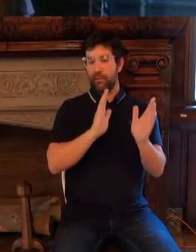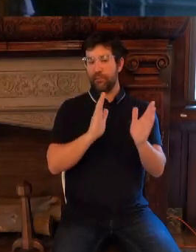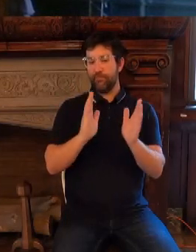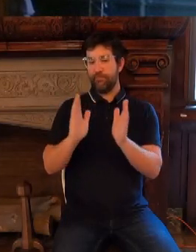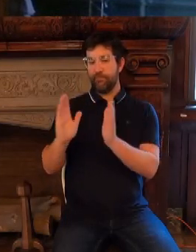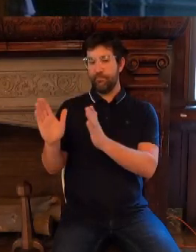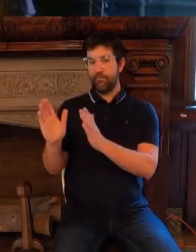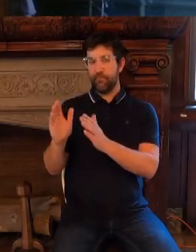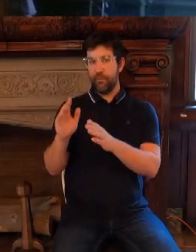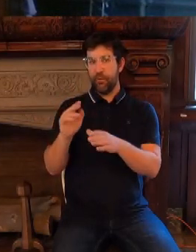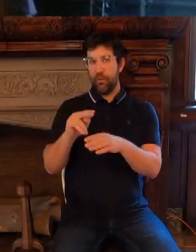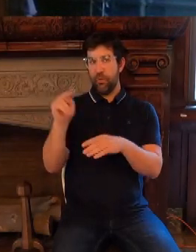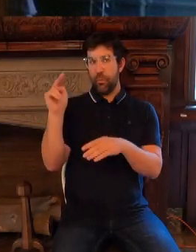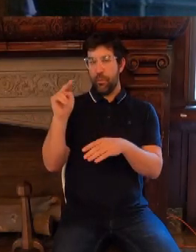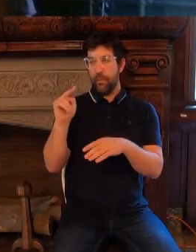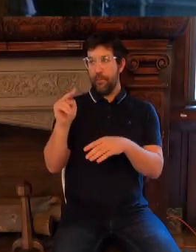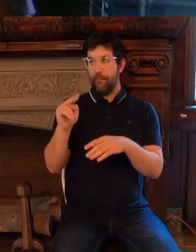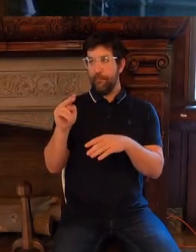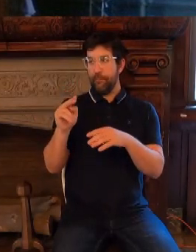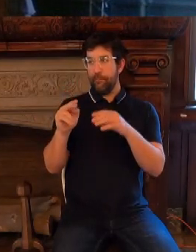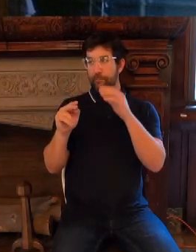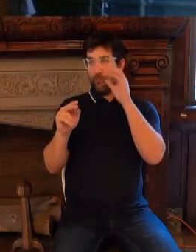of North you're in.